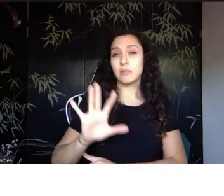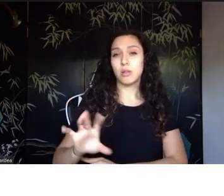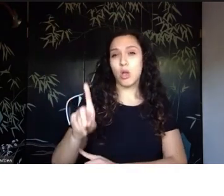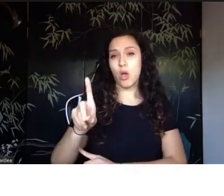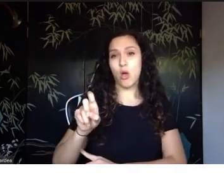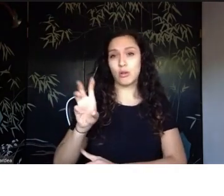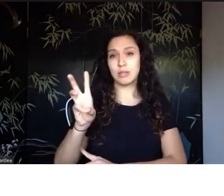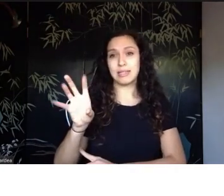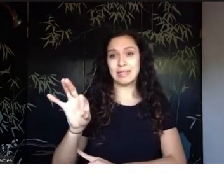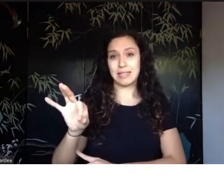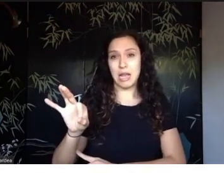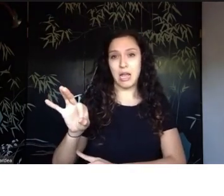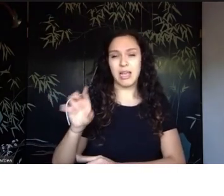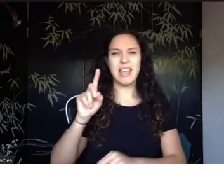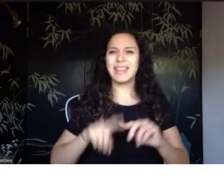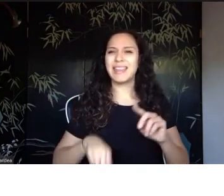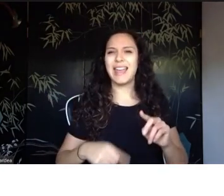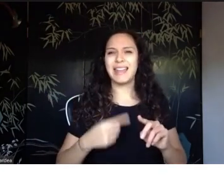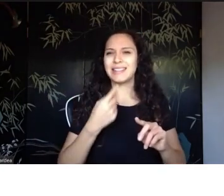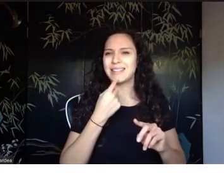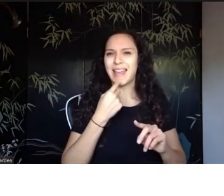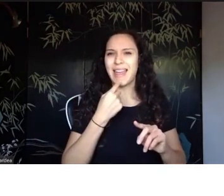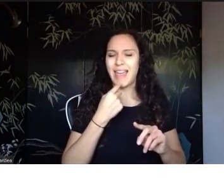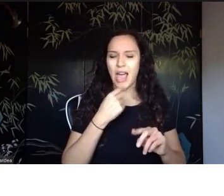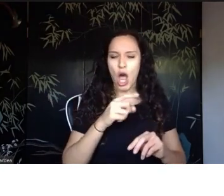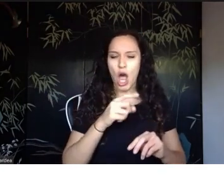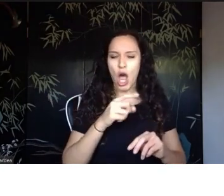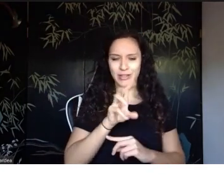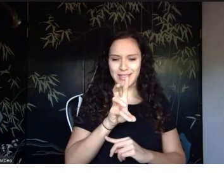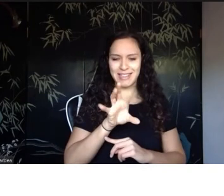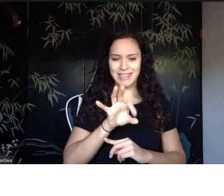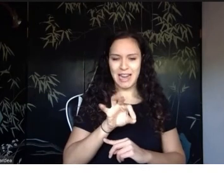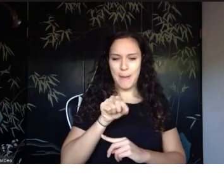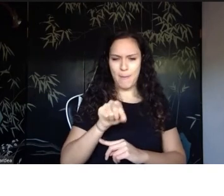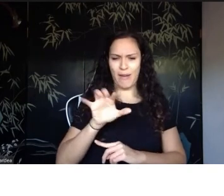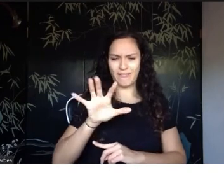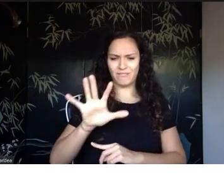would be approximately 169. We cannot say